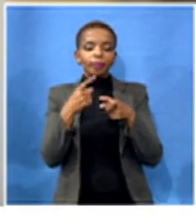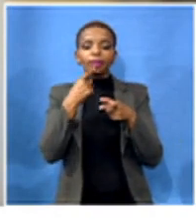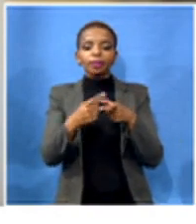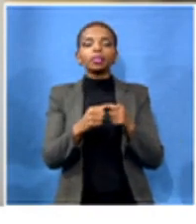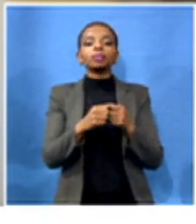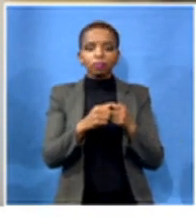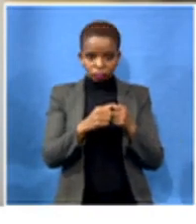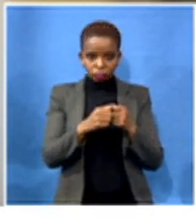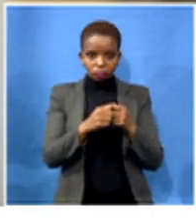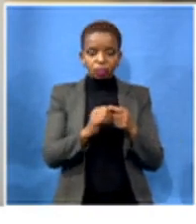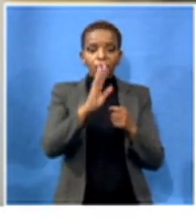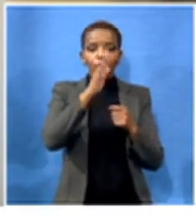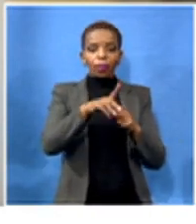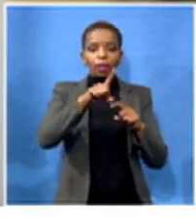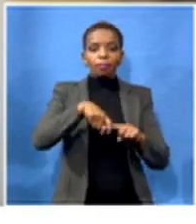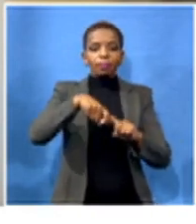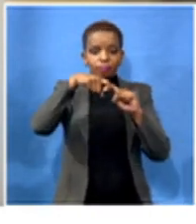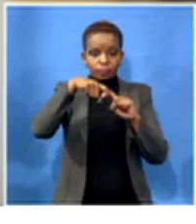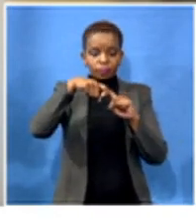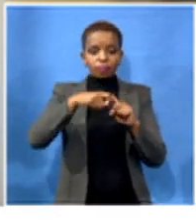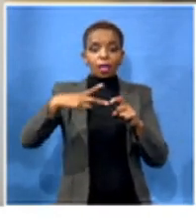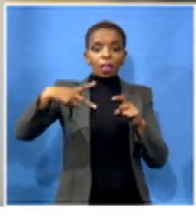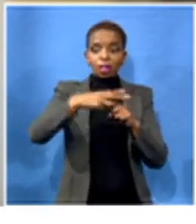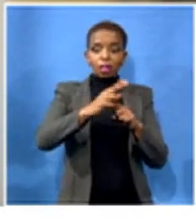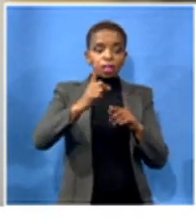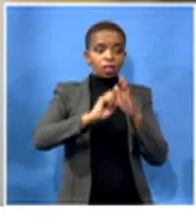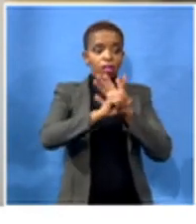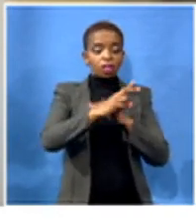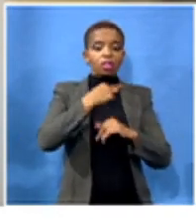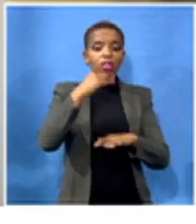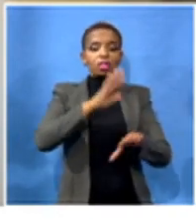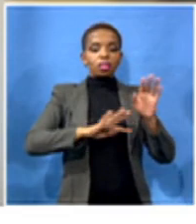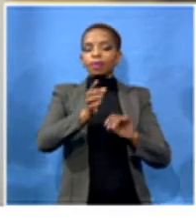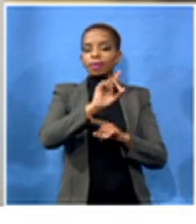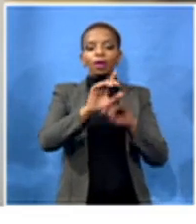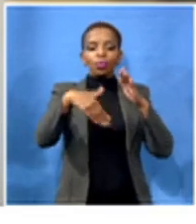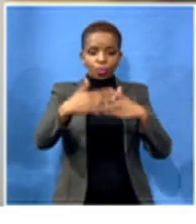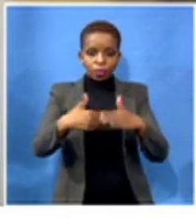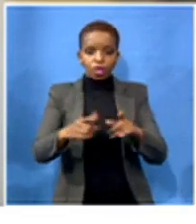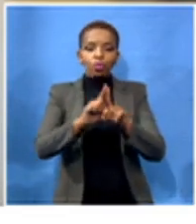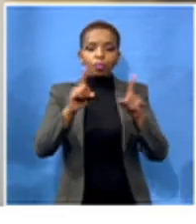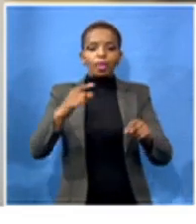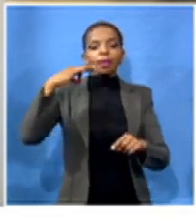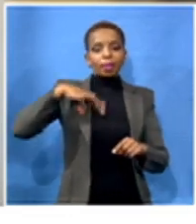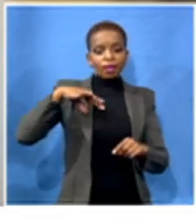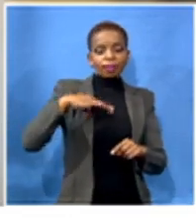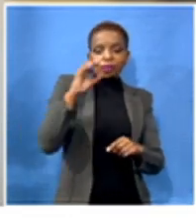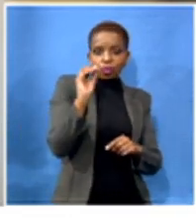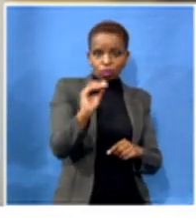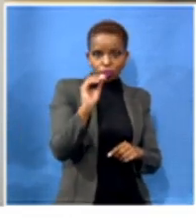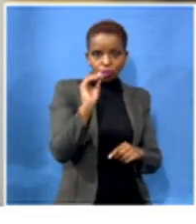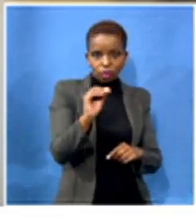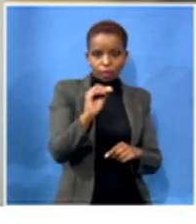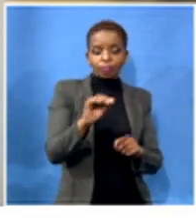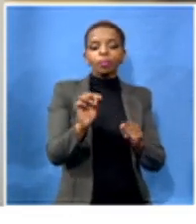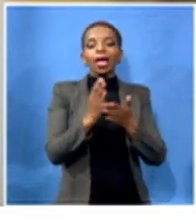not terminate services. However, during that time there would be limited benefits that are offered. Other things that were considered by